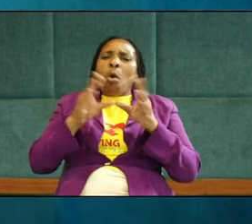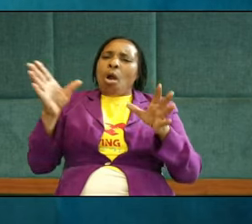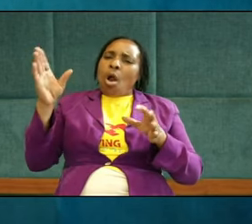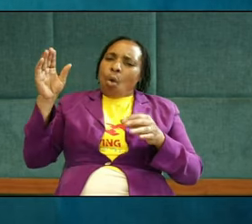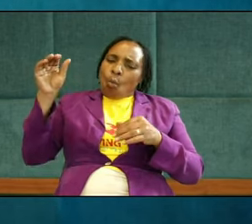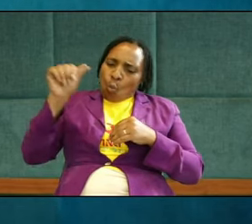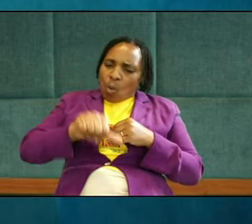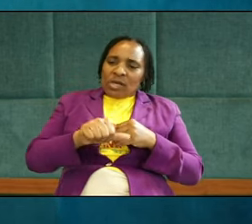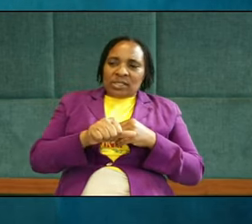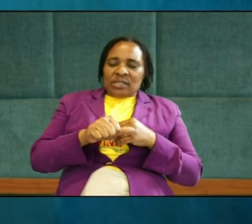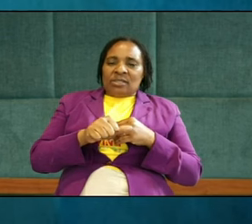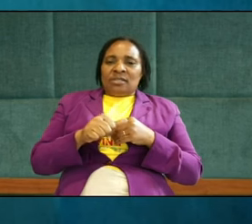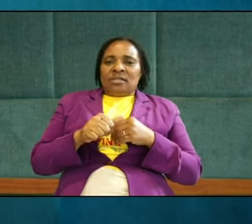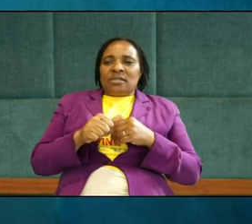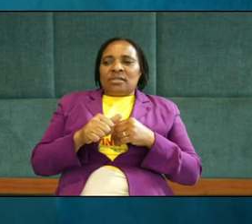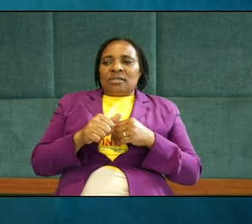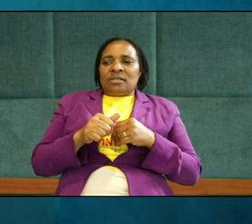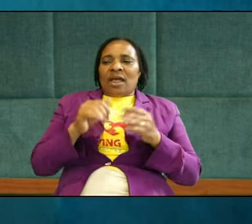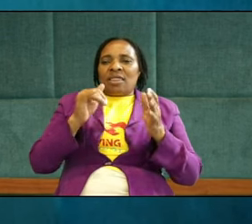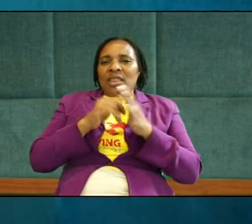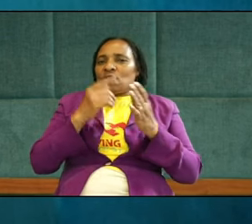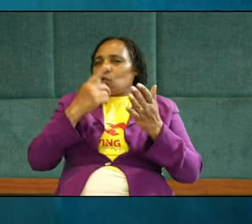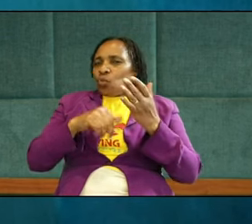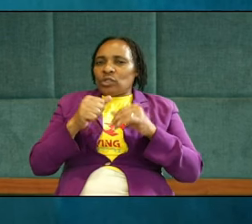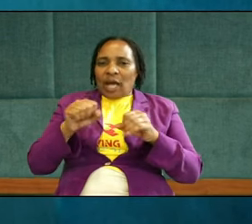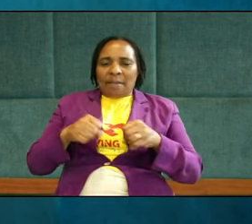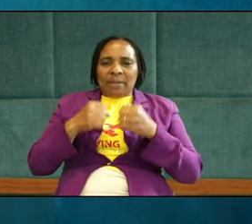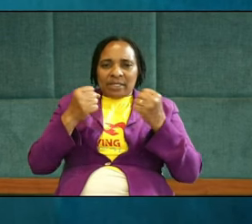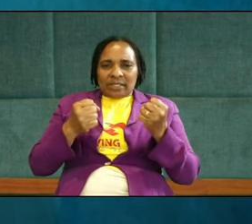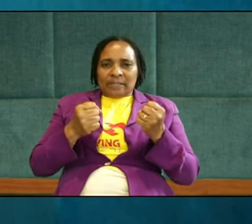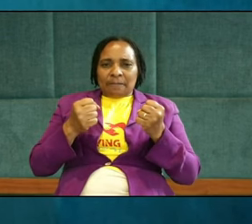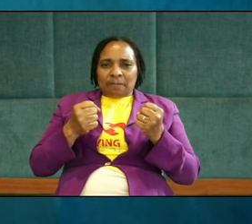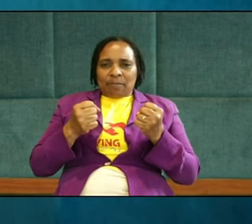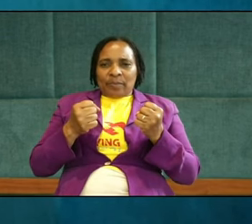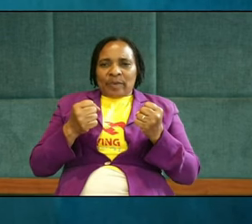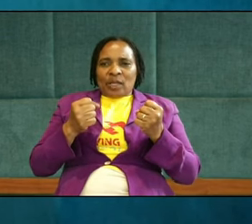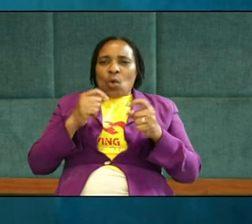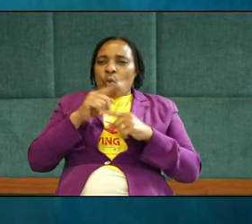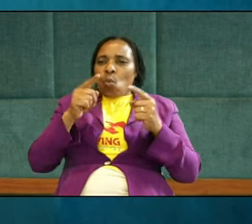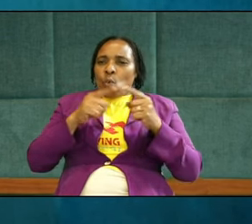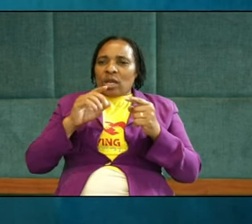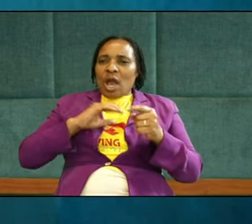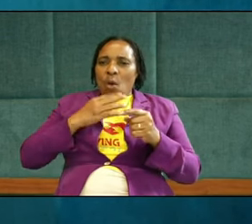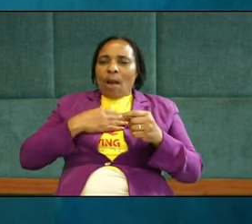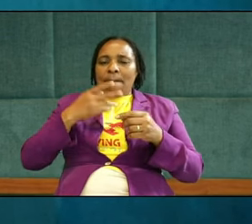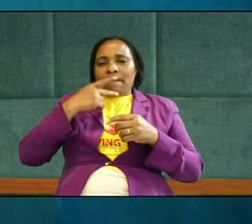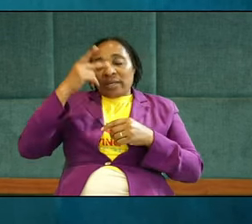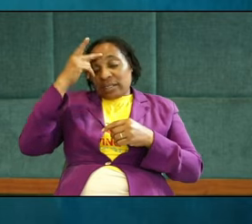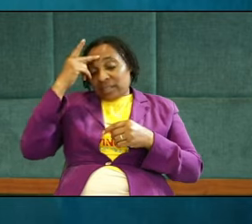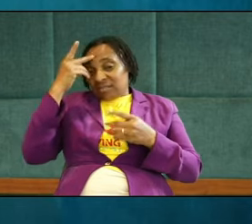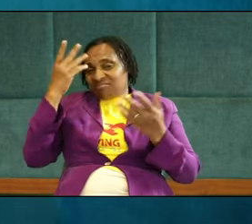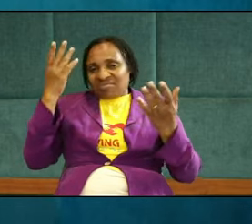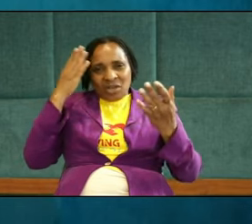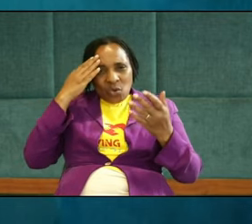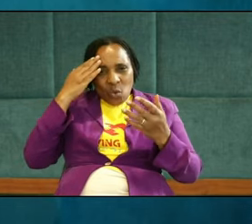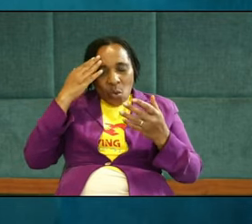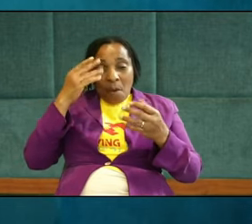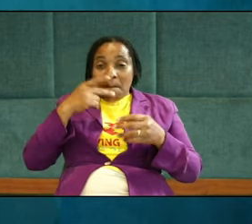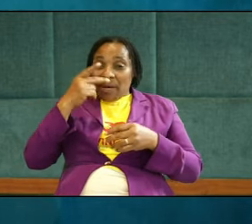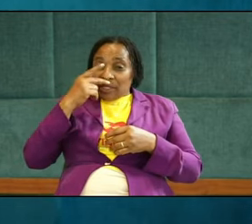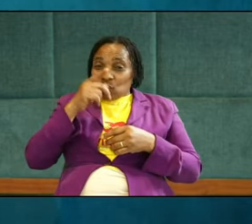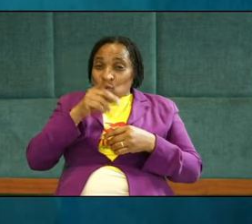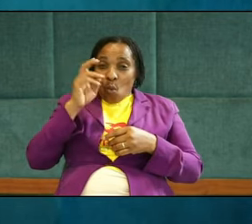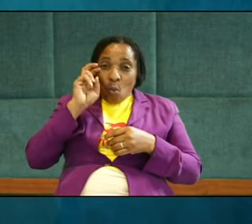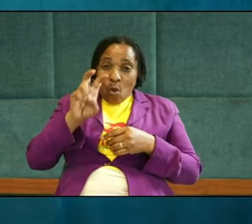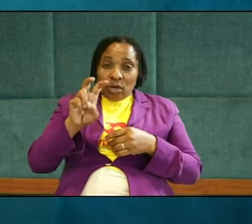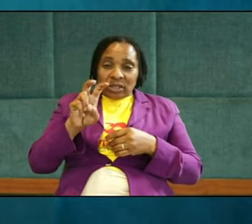Okay? That's what always happens. When our parents, I know some parents are also watching this, when you